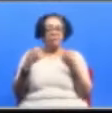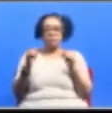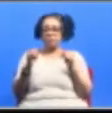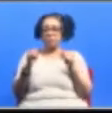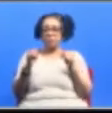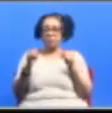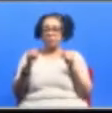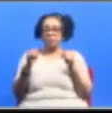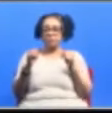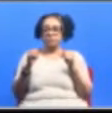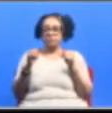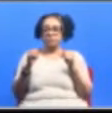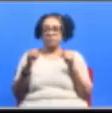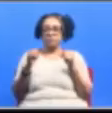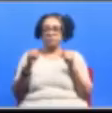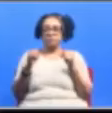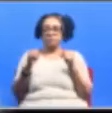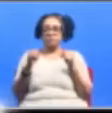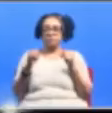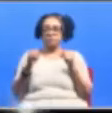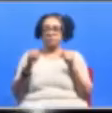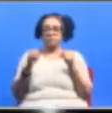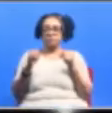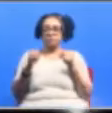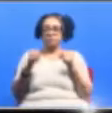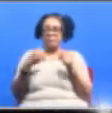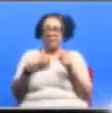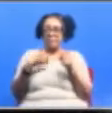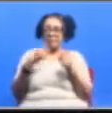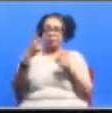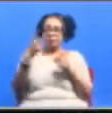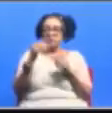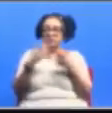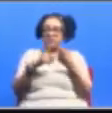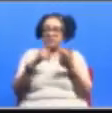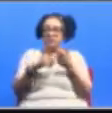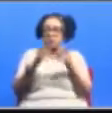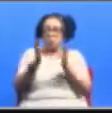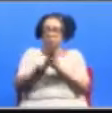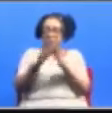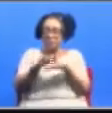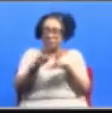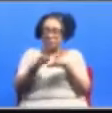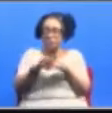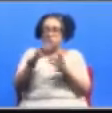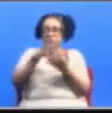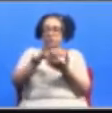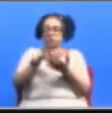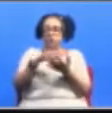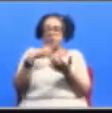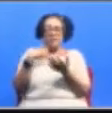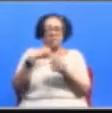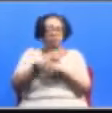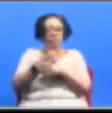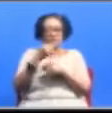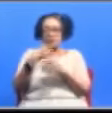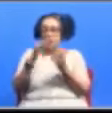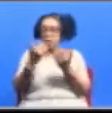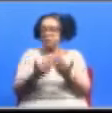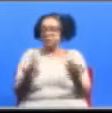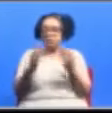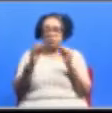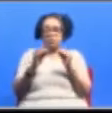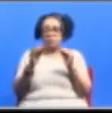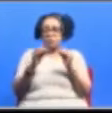work. This is the 20th year under this condition. We have no food and school fees for our children, and I